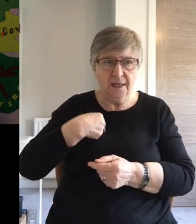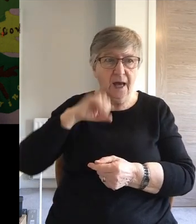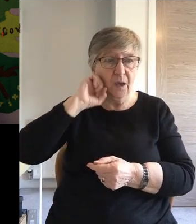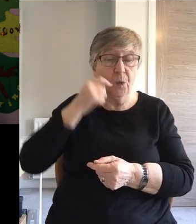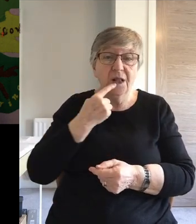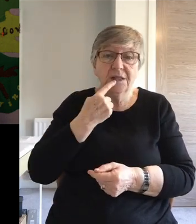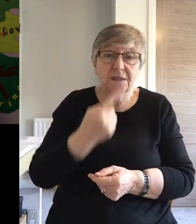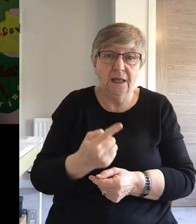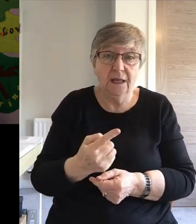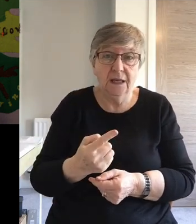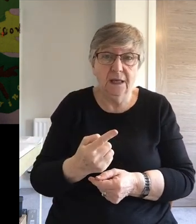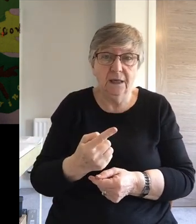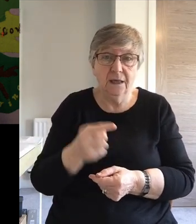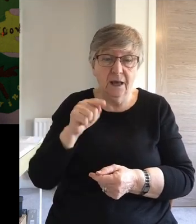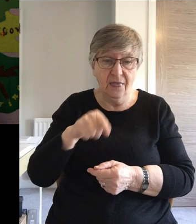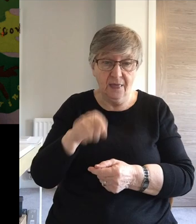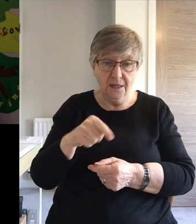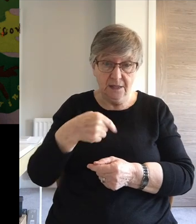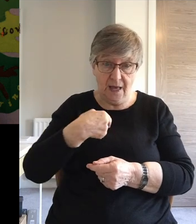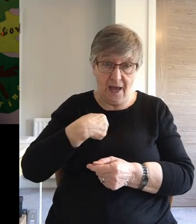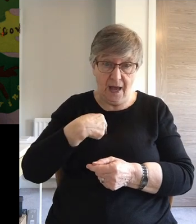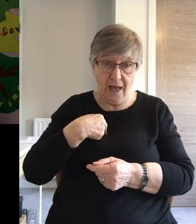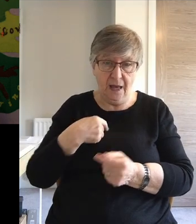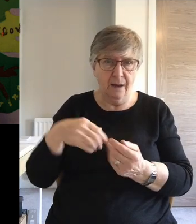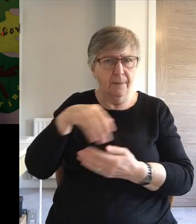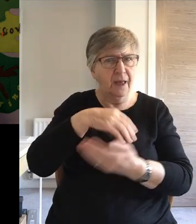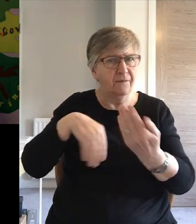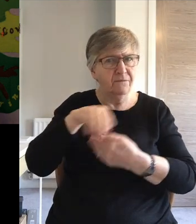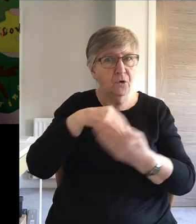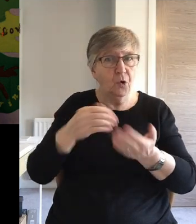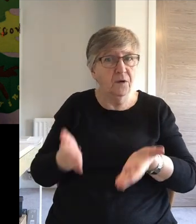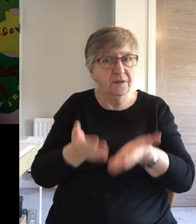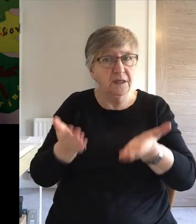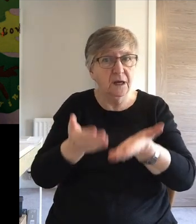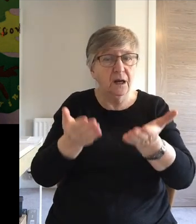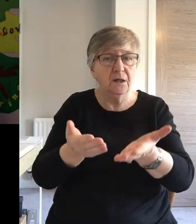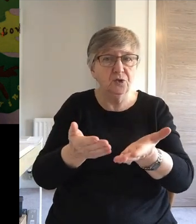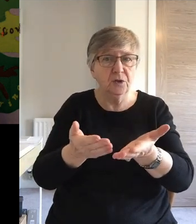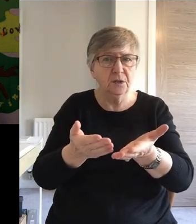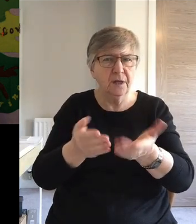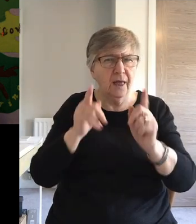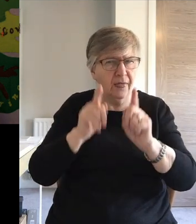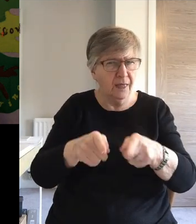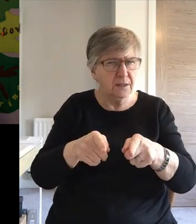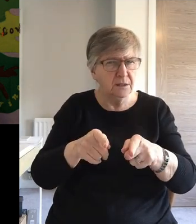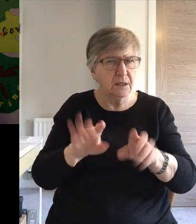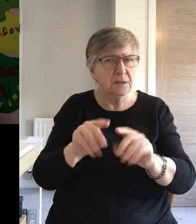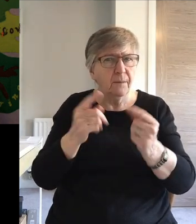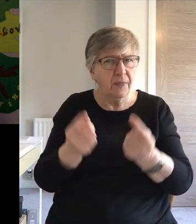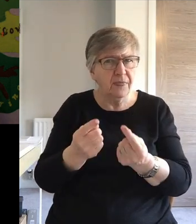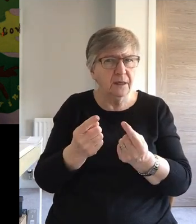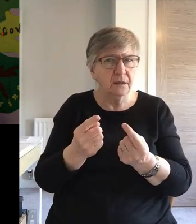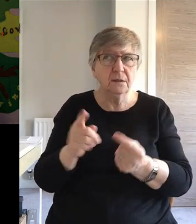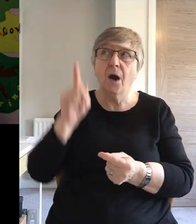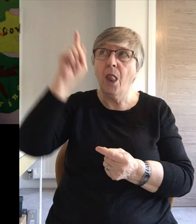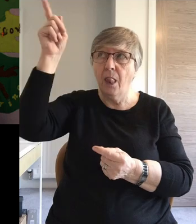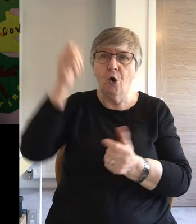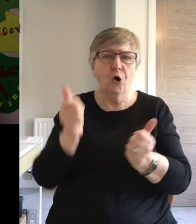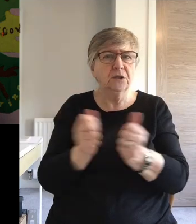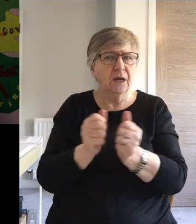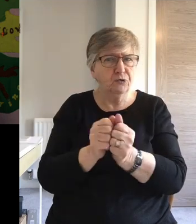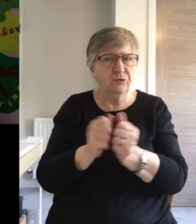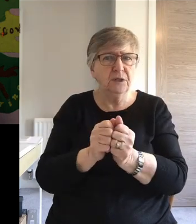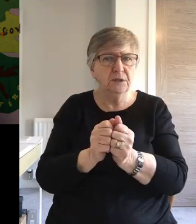this that I am about to say? Is this that I am involved in promoting? Is this something that has the backing